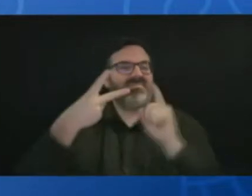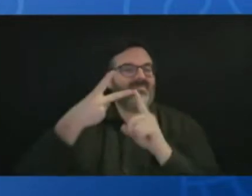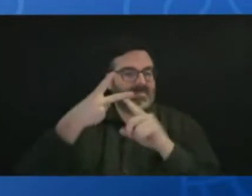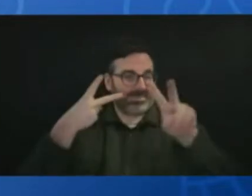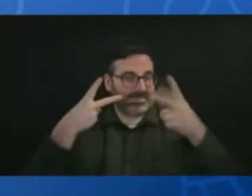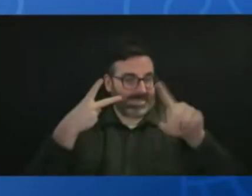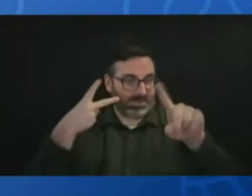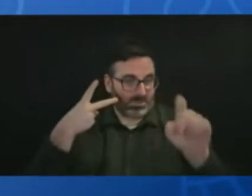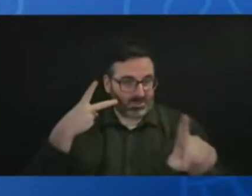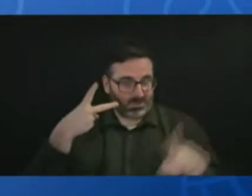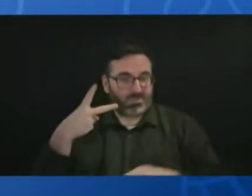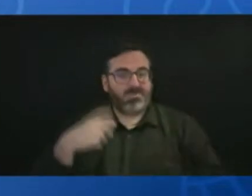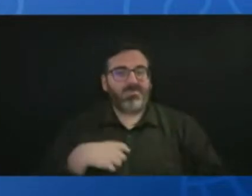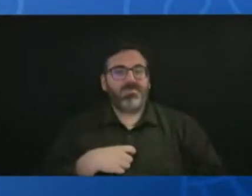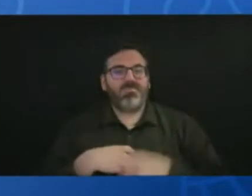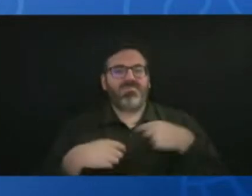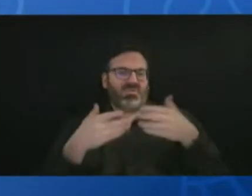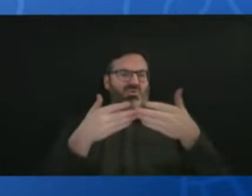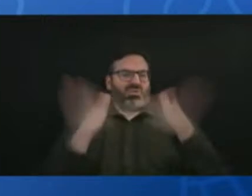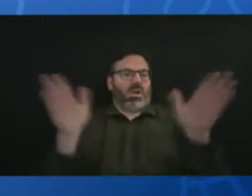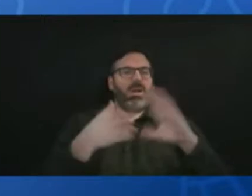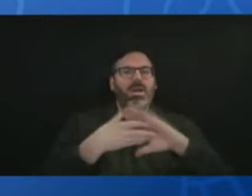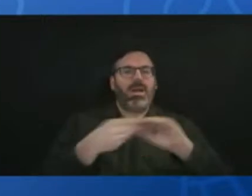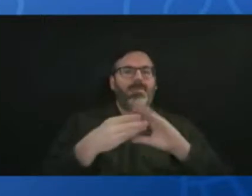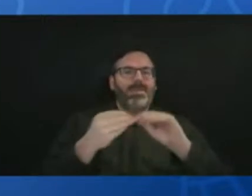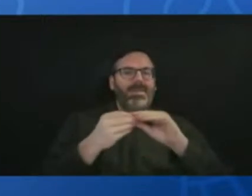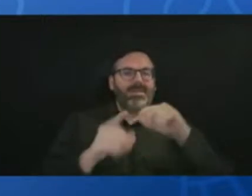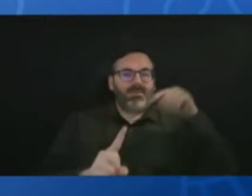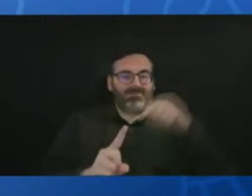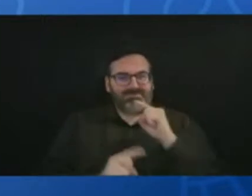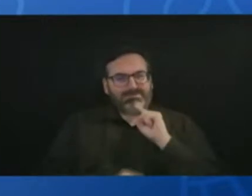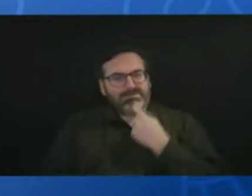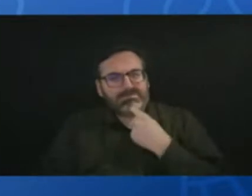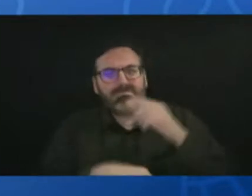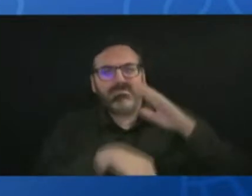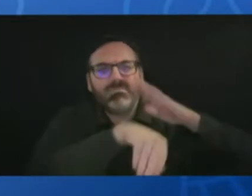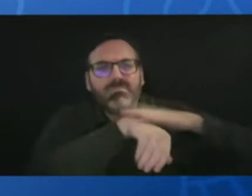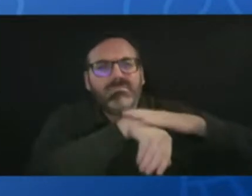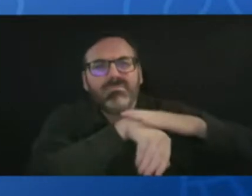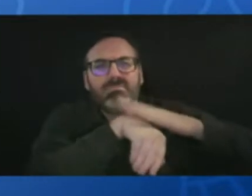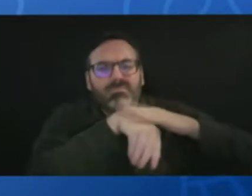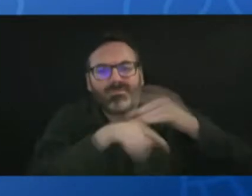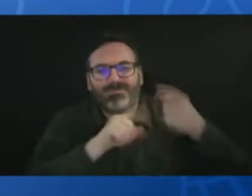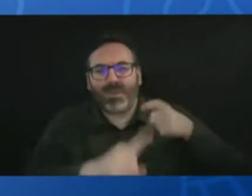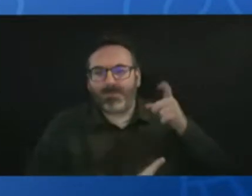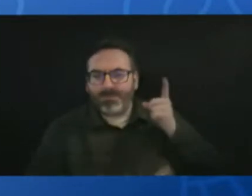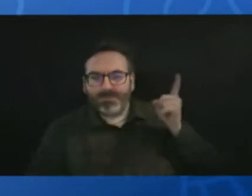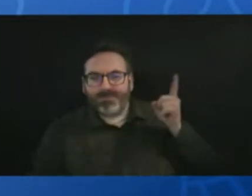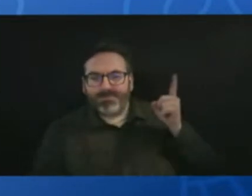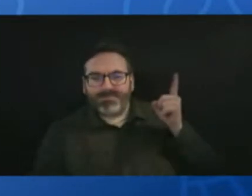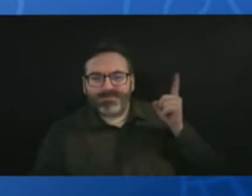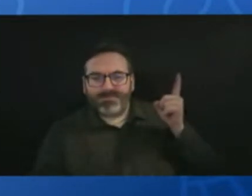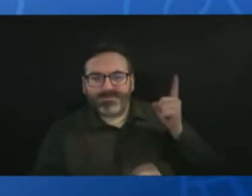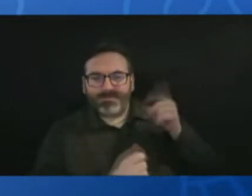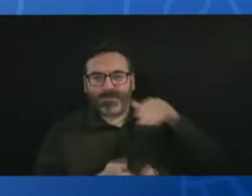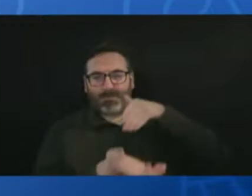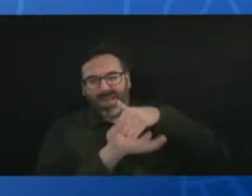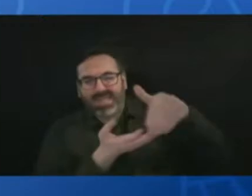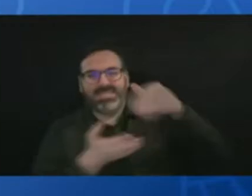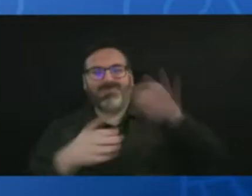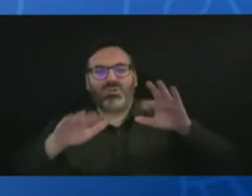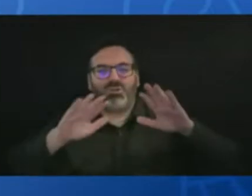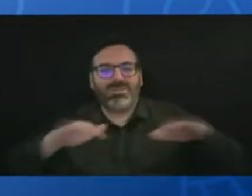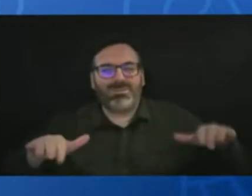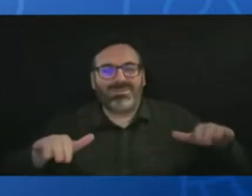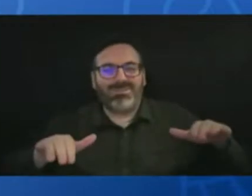general comment as to these very dire warnings from very serious people about the millions of children or people who are going to suffer? Yes.